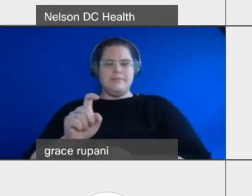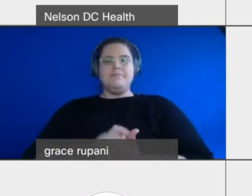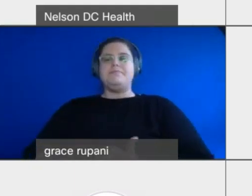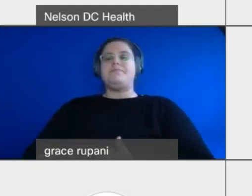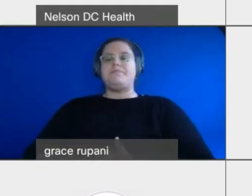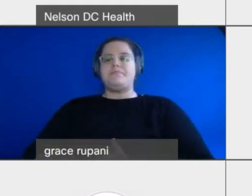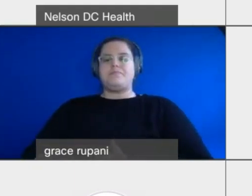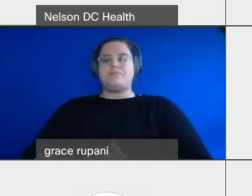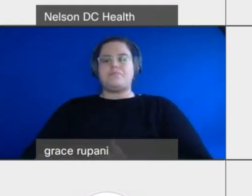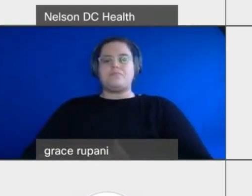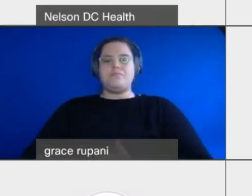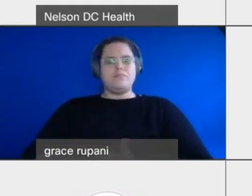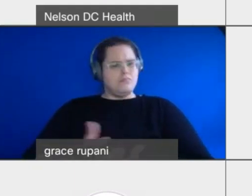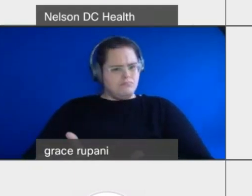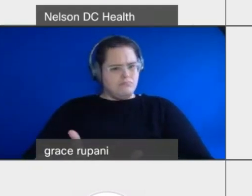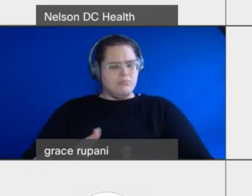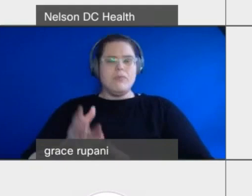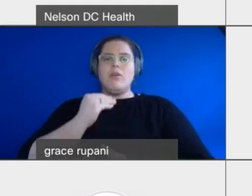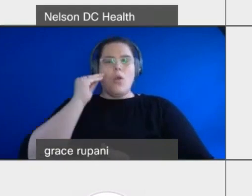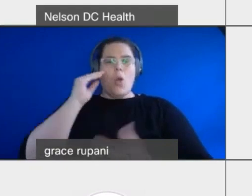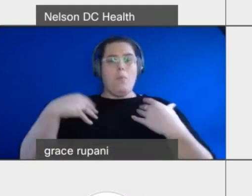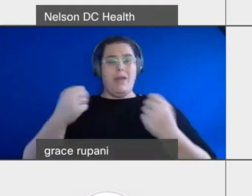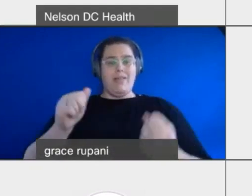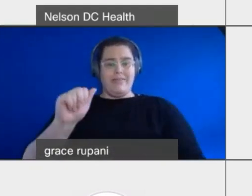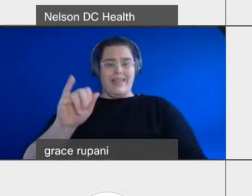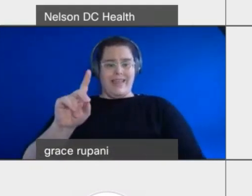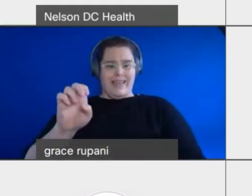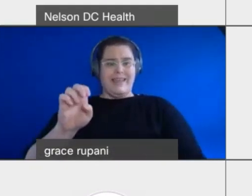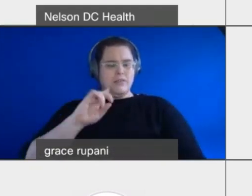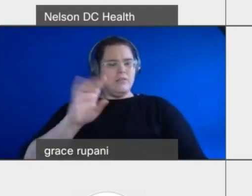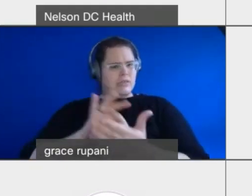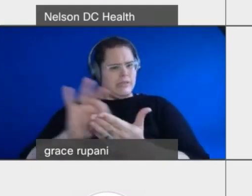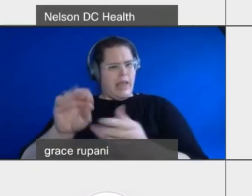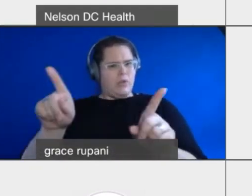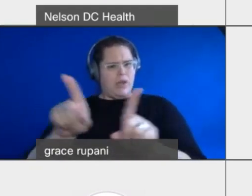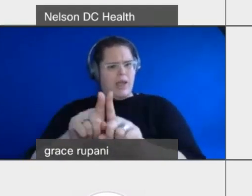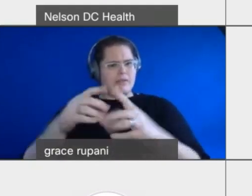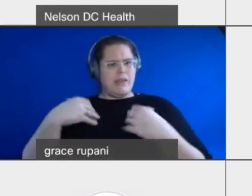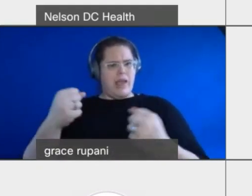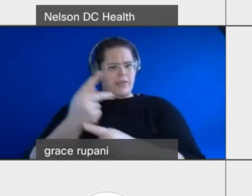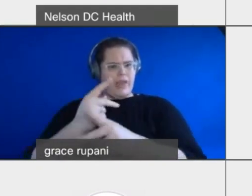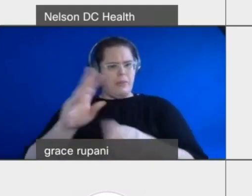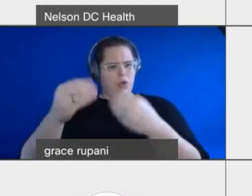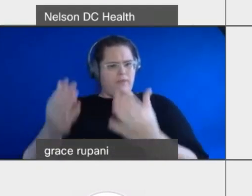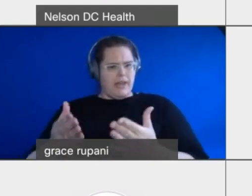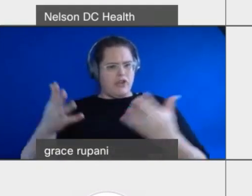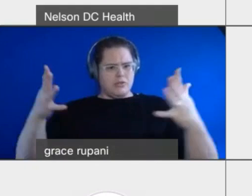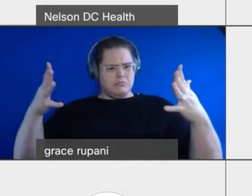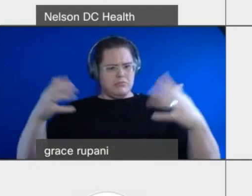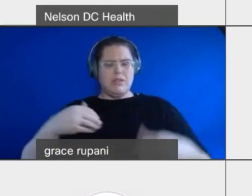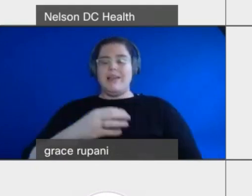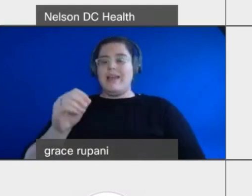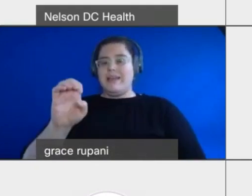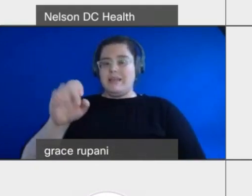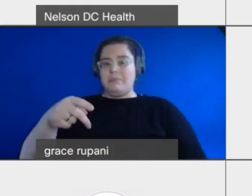are included as healthcare providers. And EPD waiver recipients, I assume,